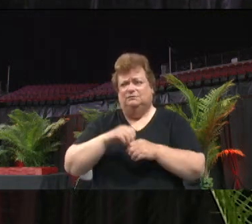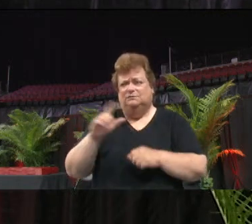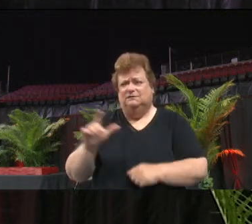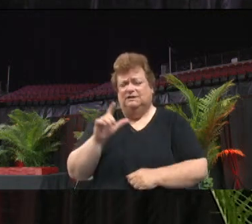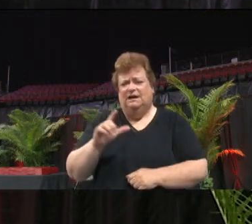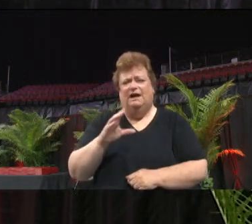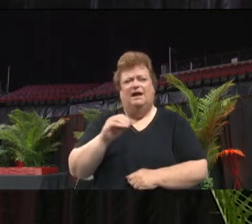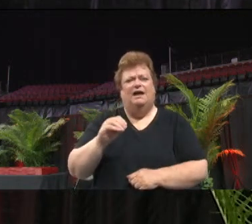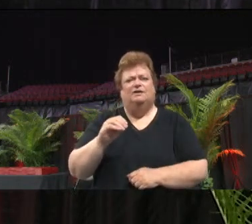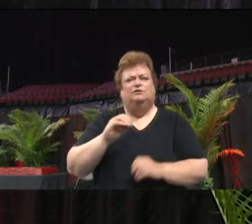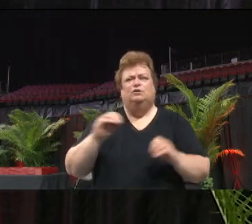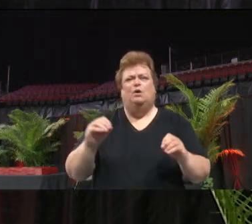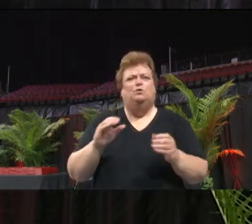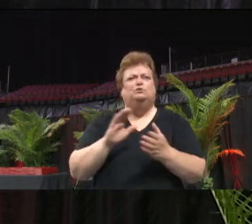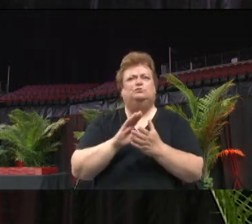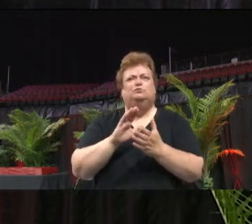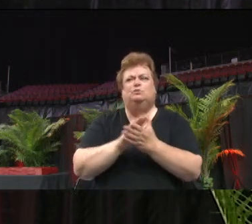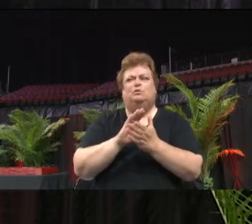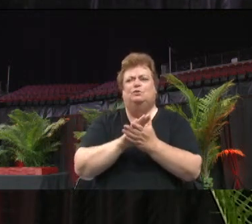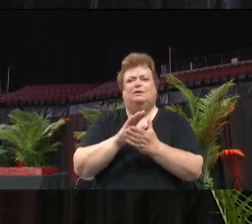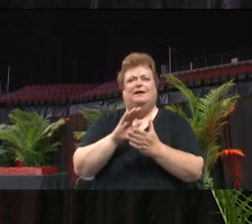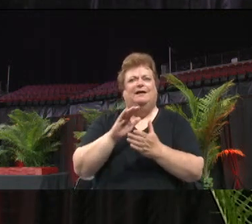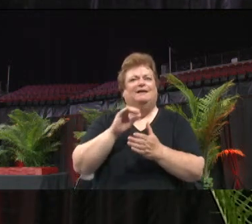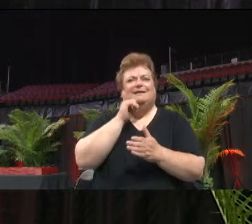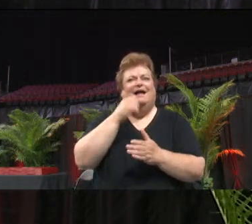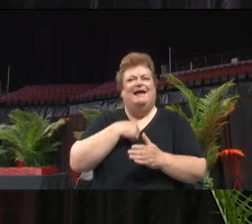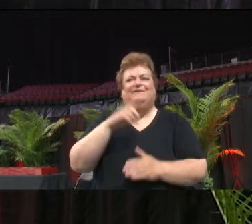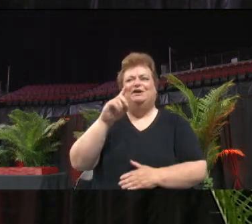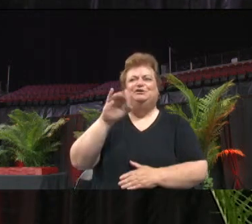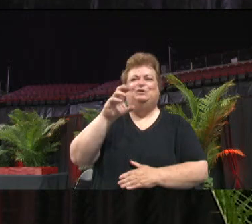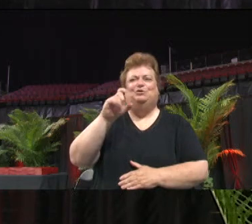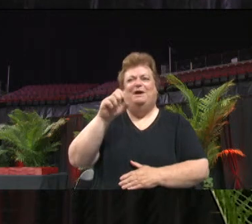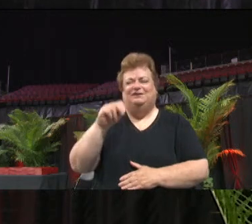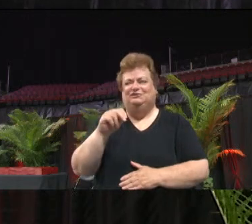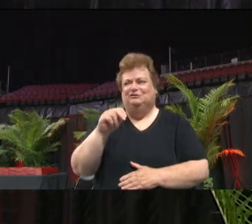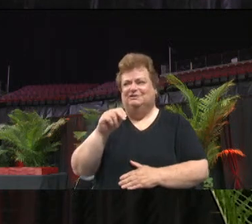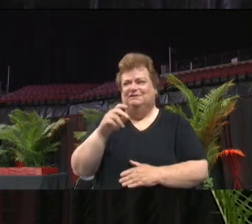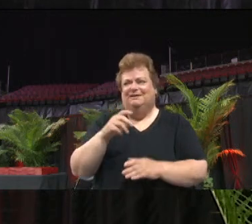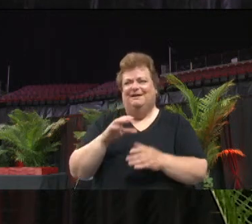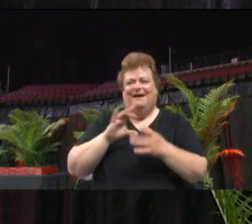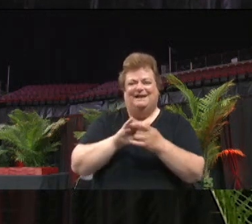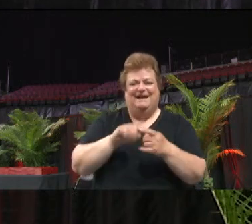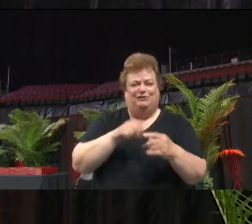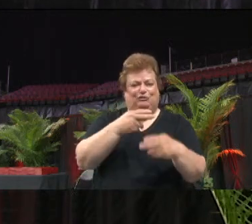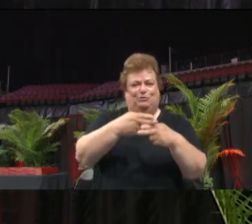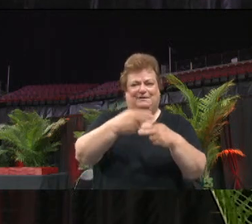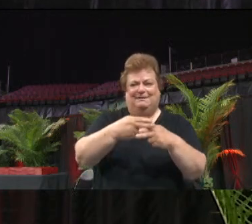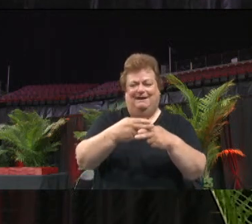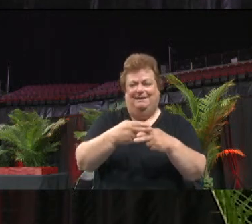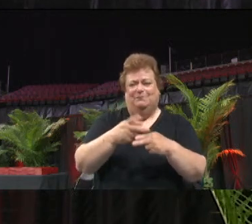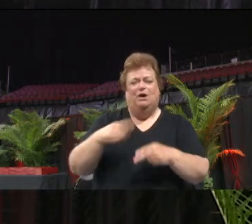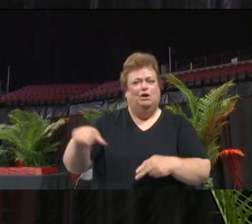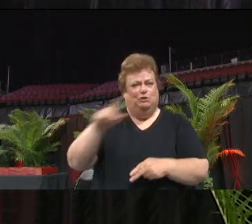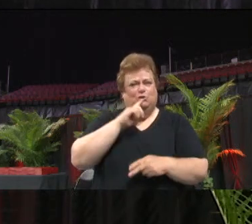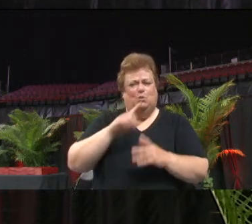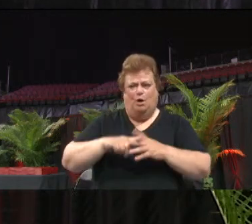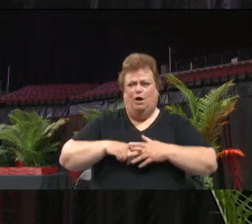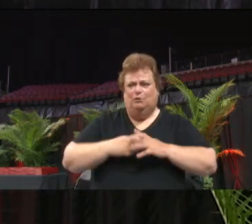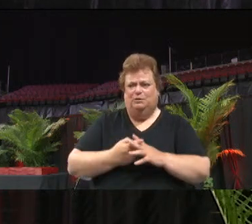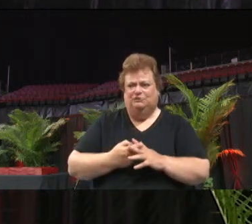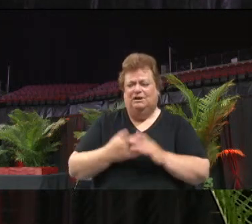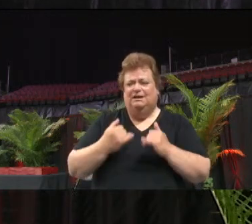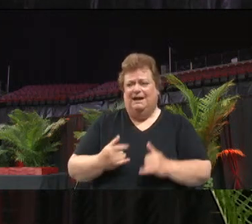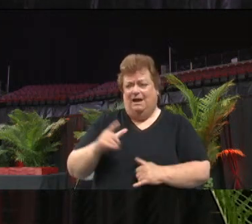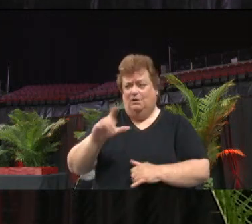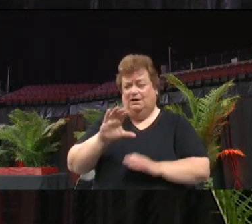without a direction attached to its name. You are part of the original. And the class of 2020 has added to that